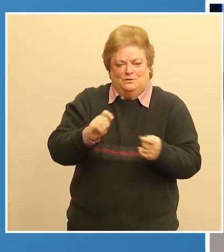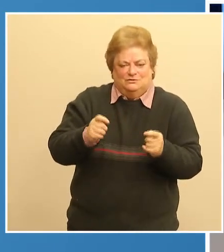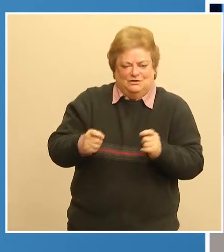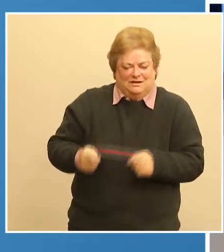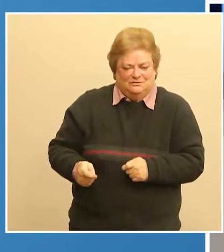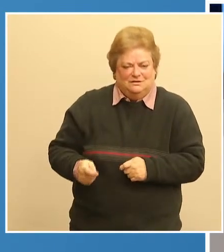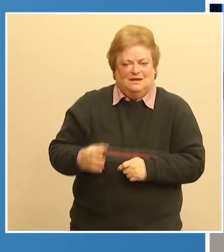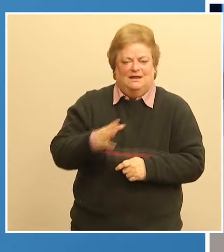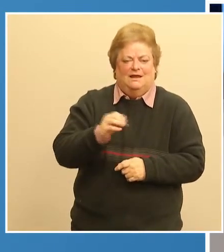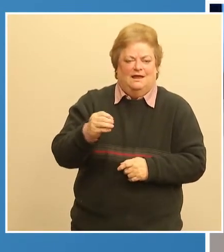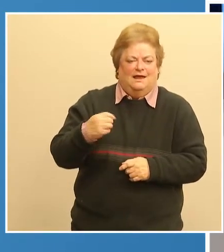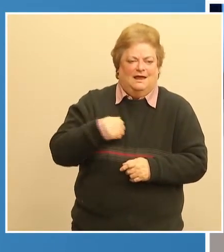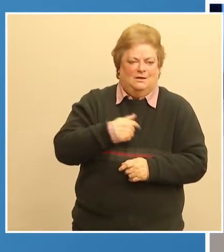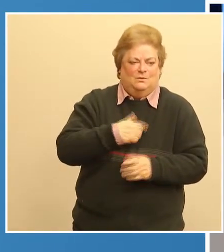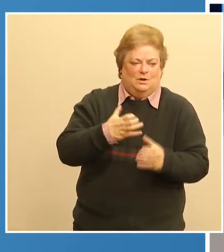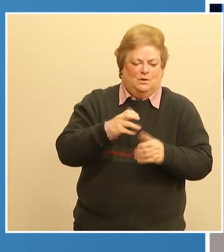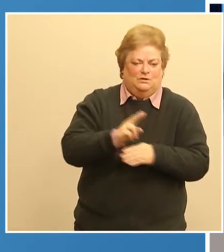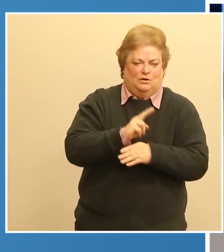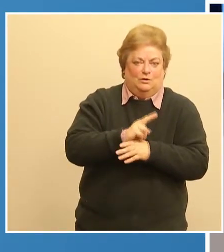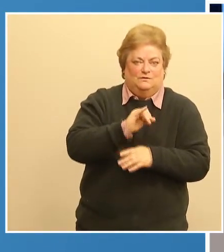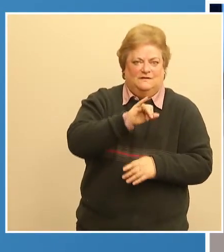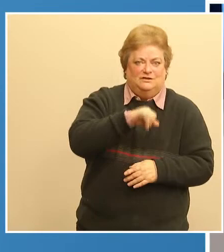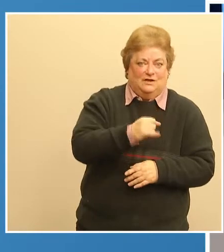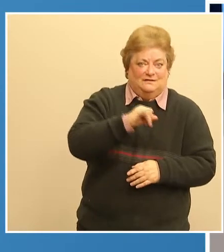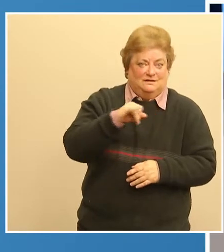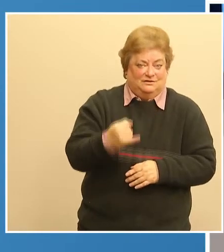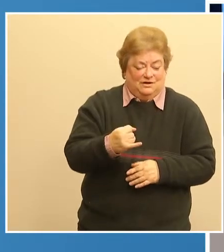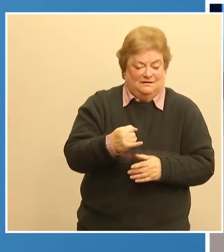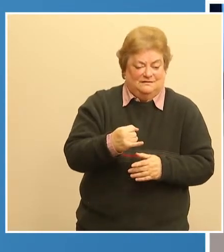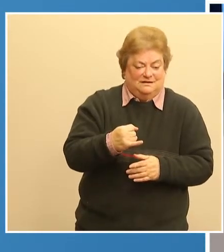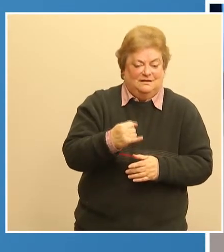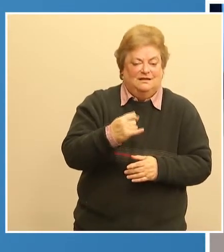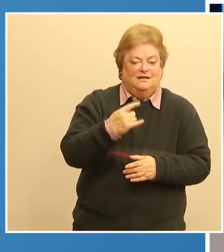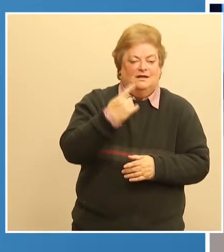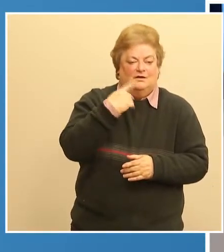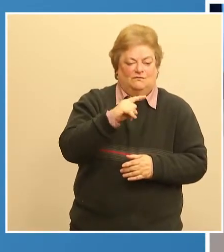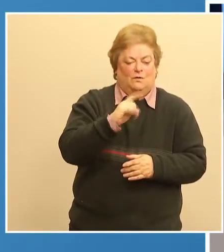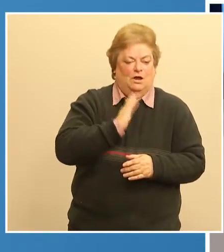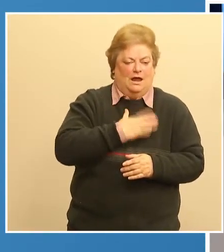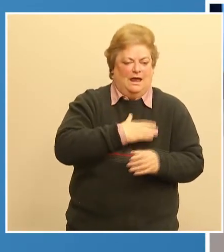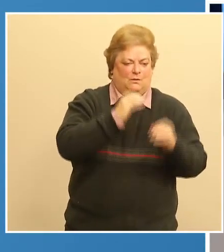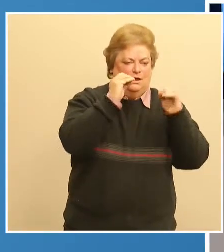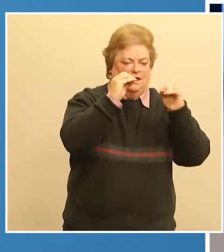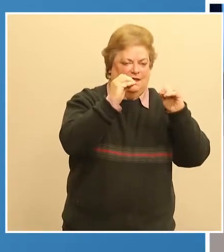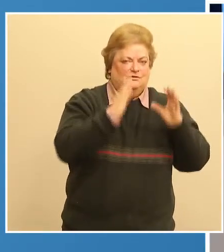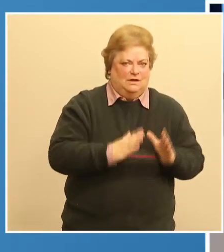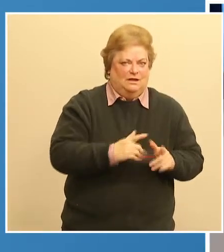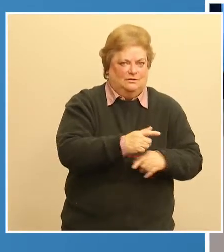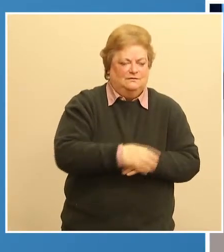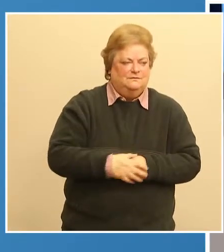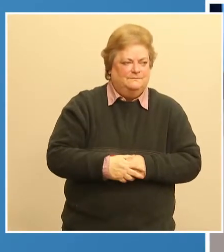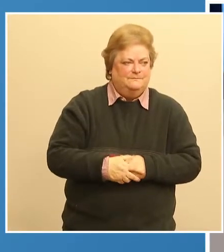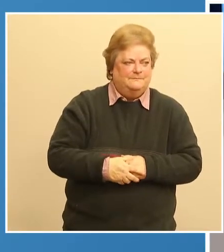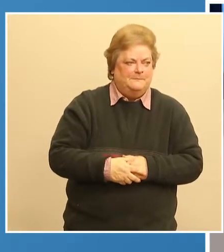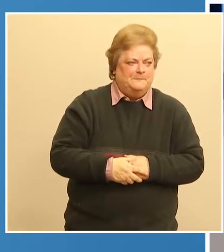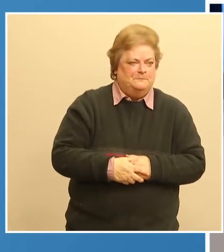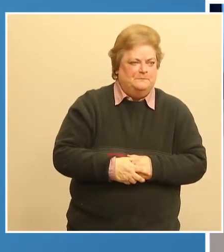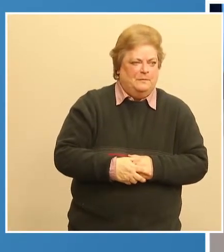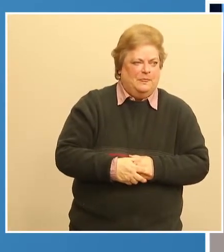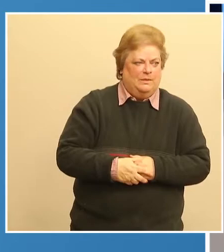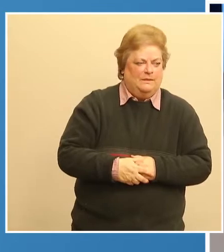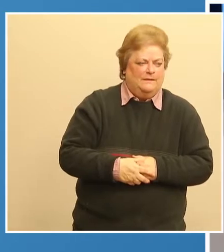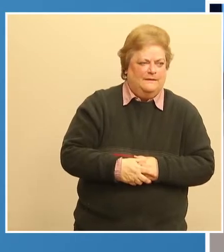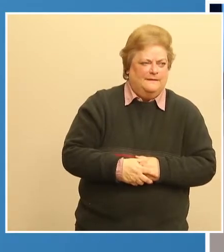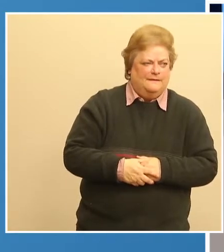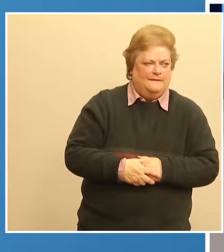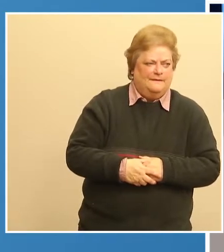also wanted to use the Johnson & Johnson vaccine and get our educators vaccinated. So going